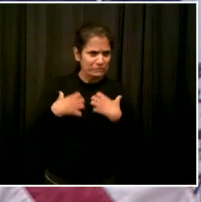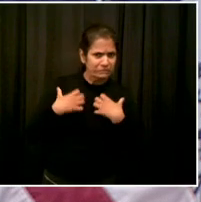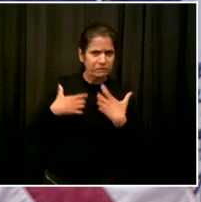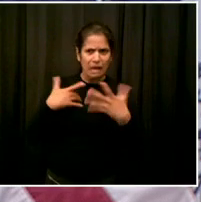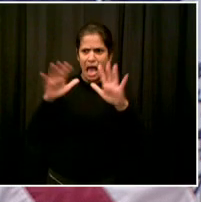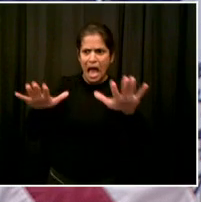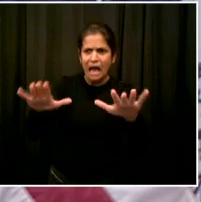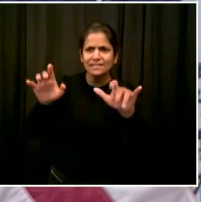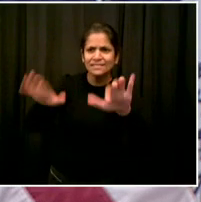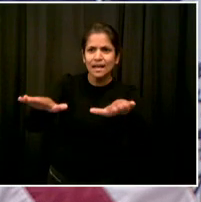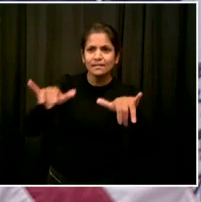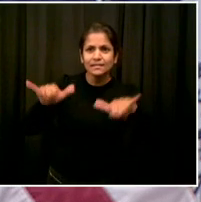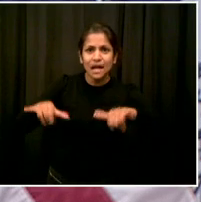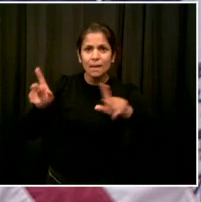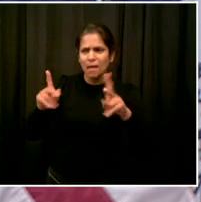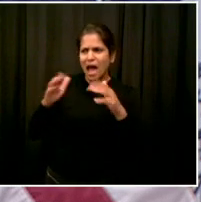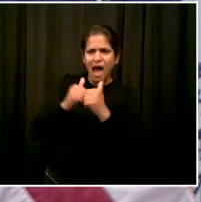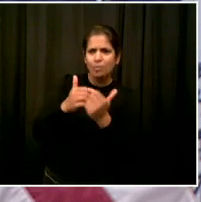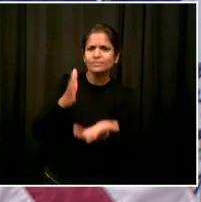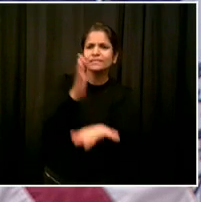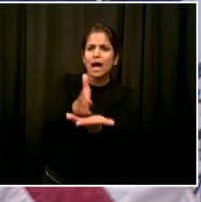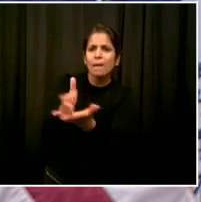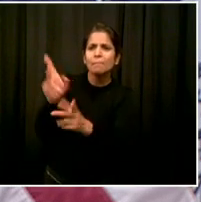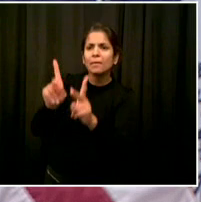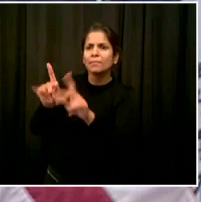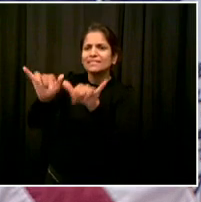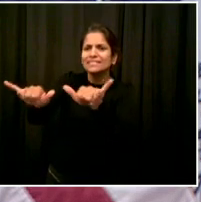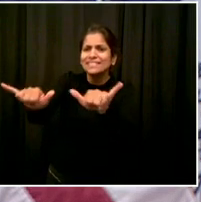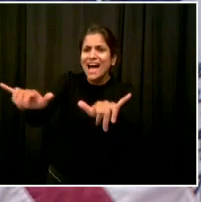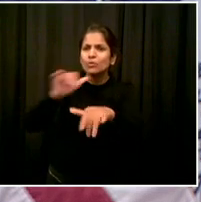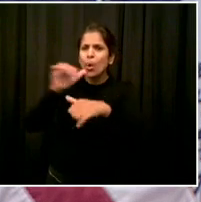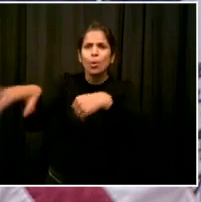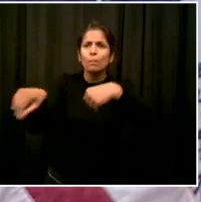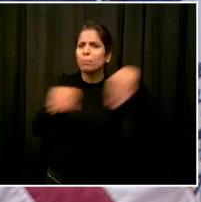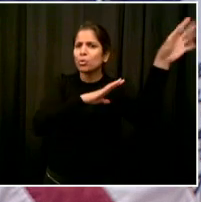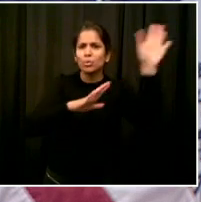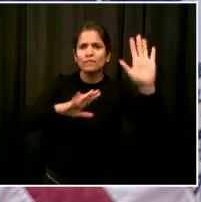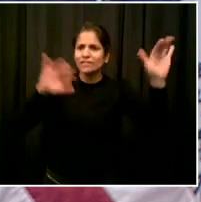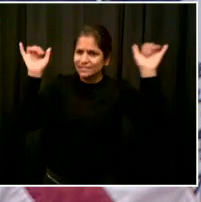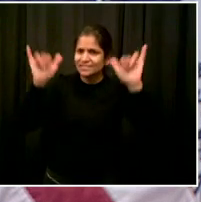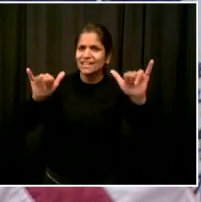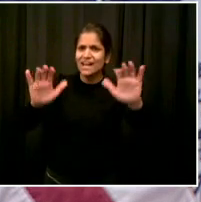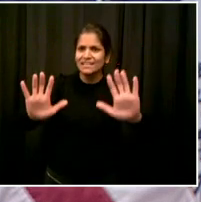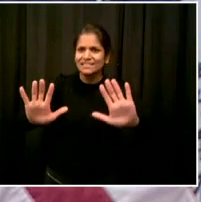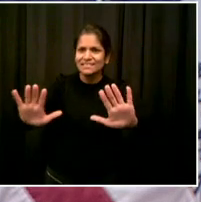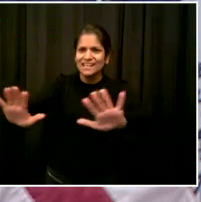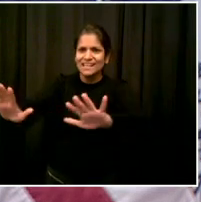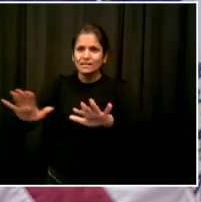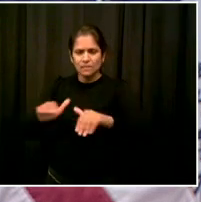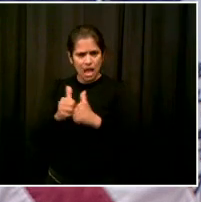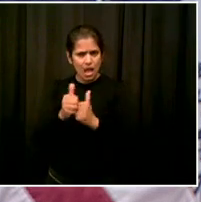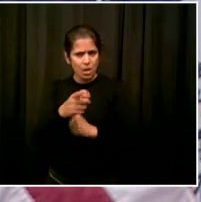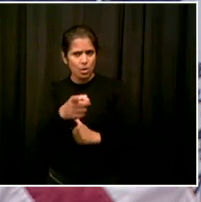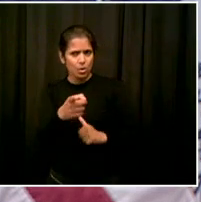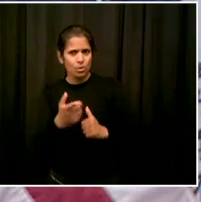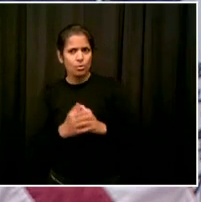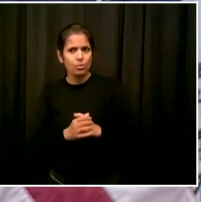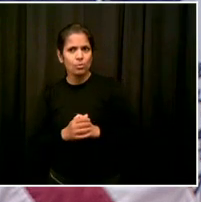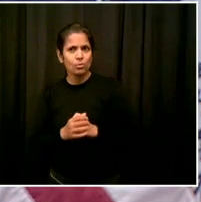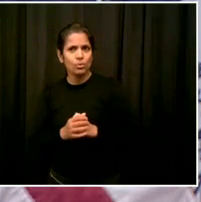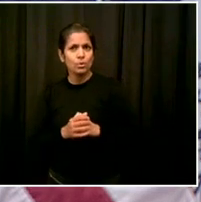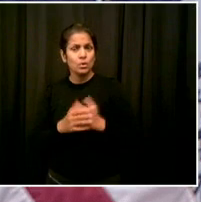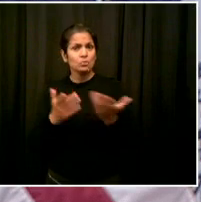that we keep reading about. Yeah, it's a great and important question, Henry. First of all, as mayor, of course, I'm